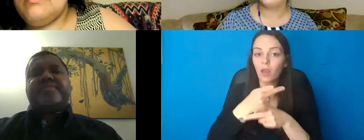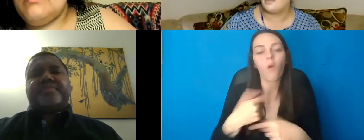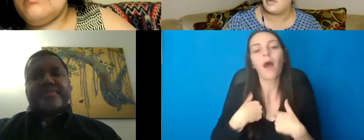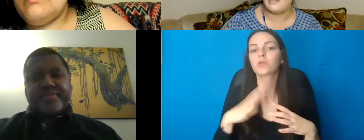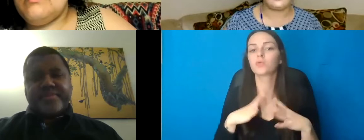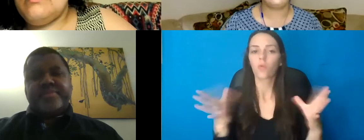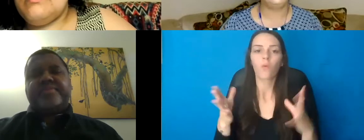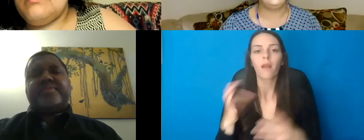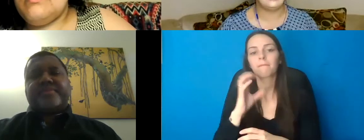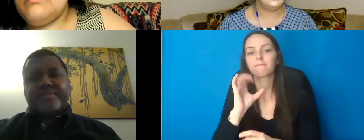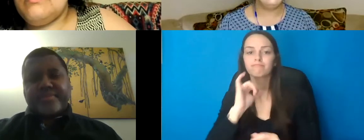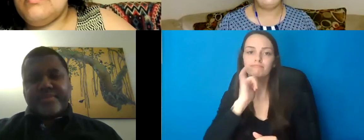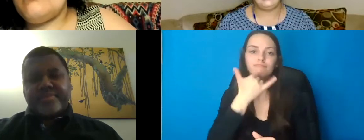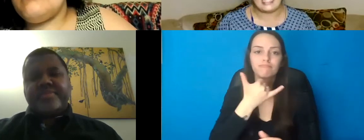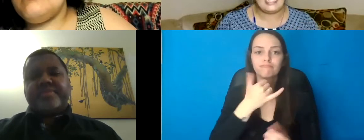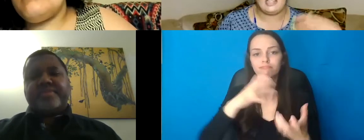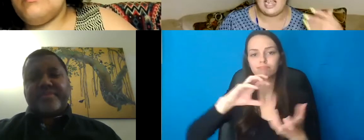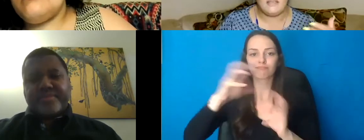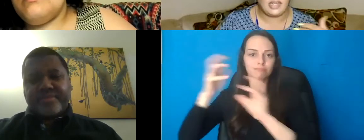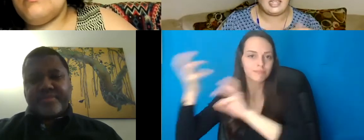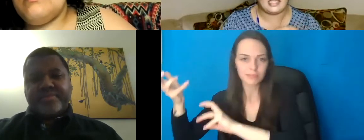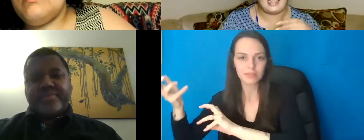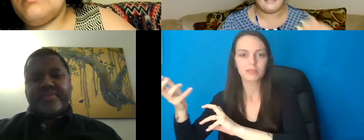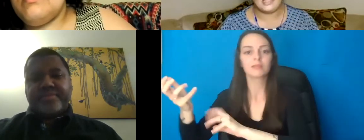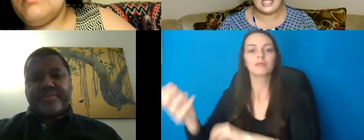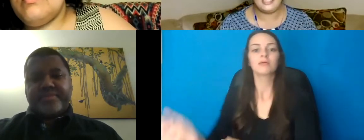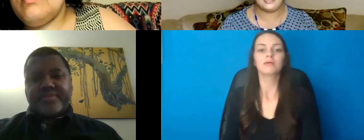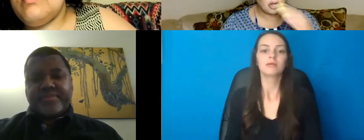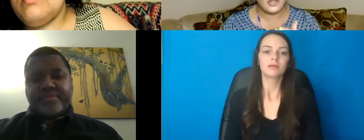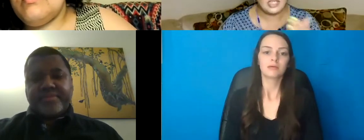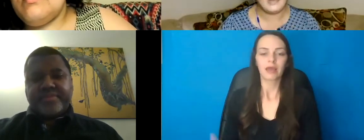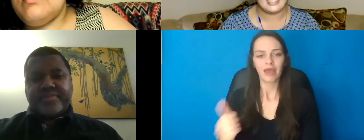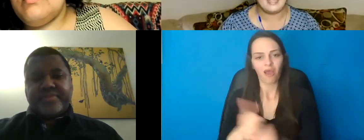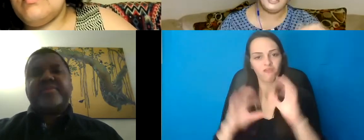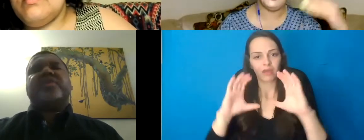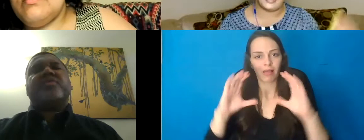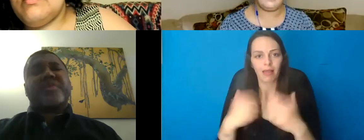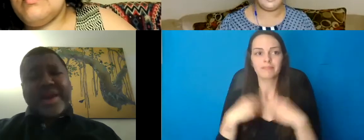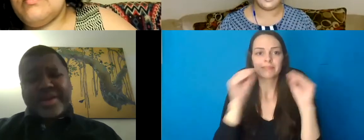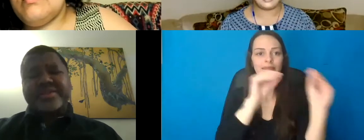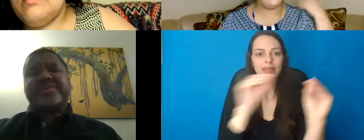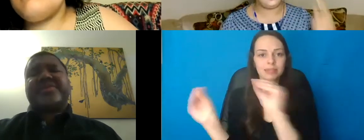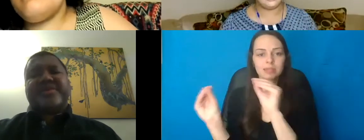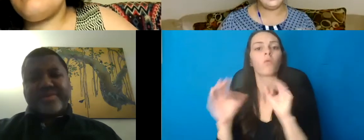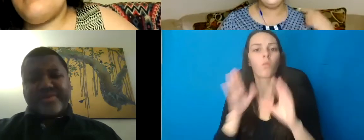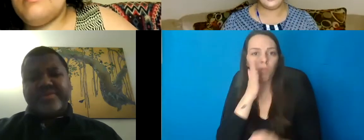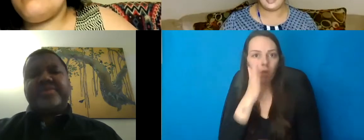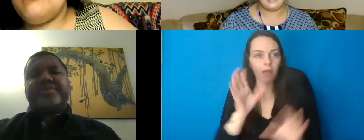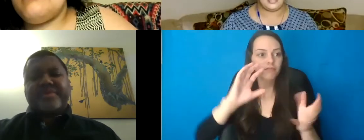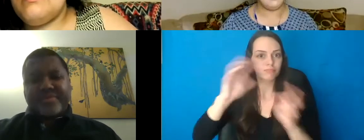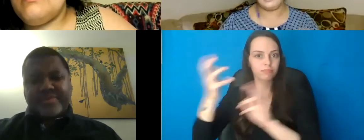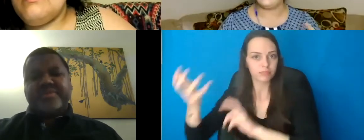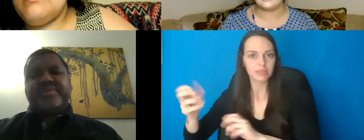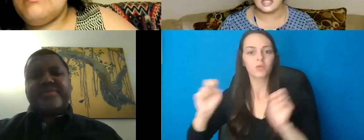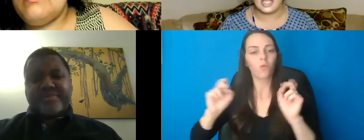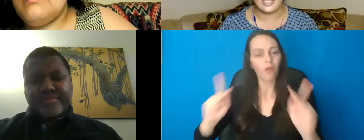wrong pronoun, or I don't want to do this. The thing is, I tell in every class that I ever teach is that you're going to mess up. It's what you do afterwards. If you continue to do that behavior,